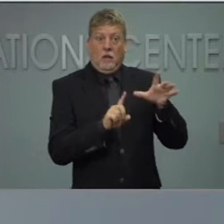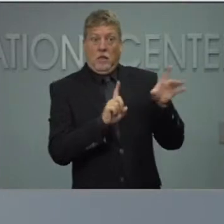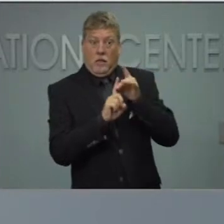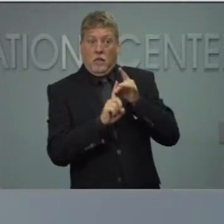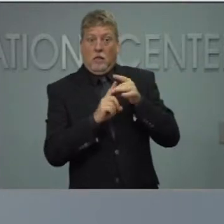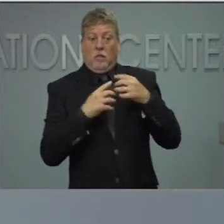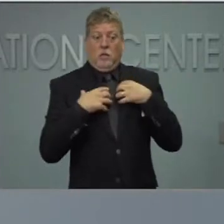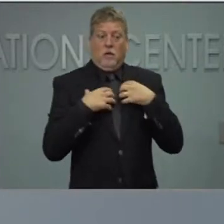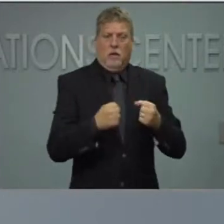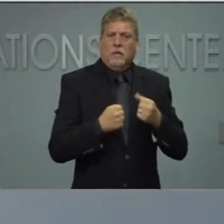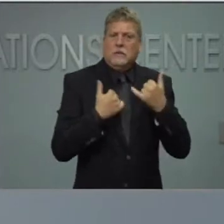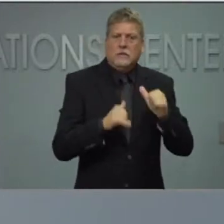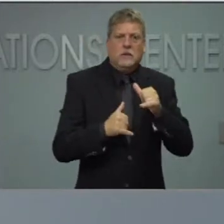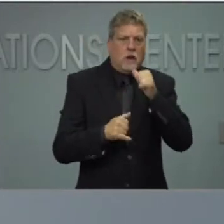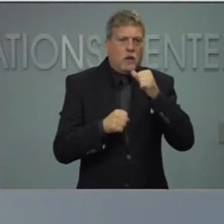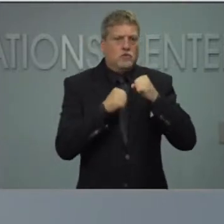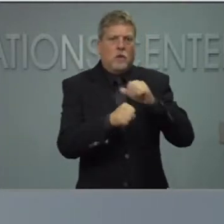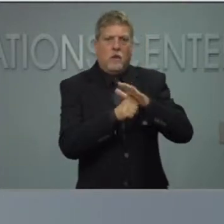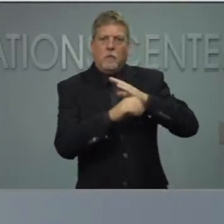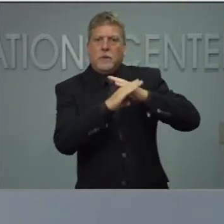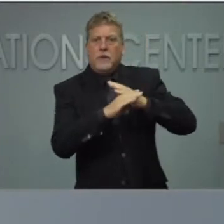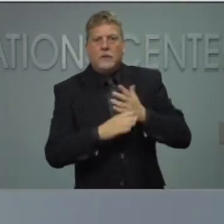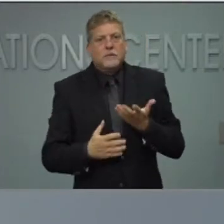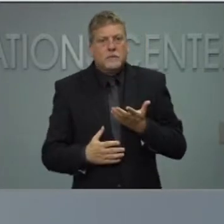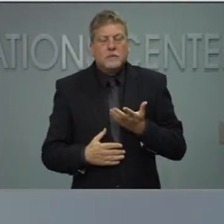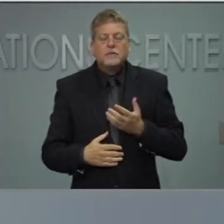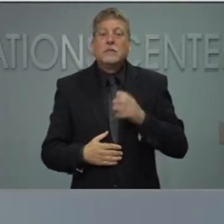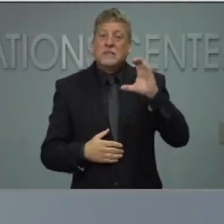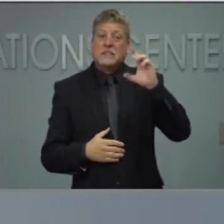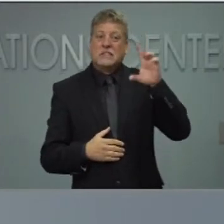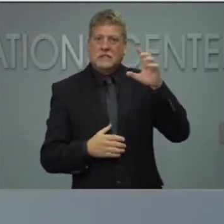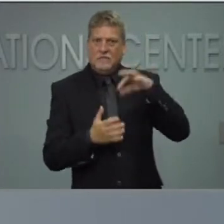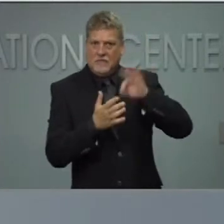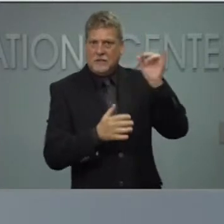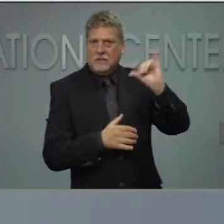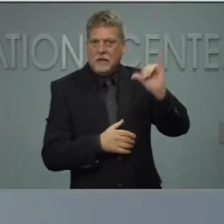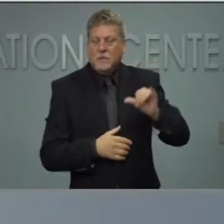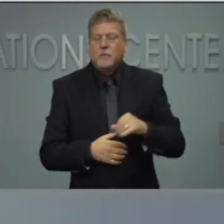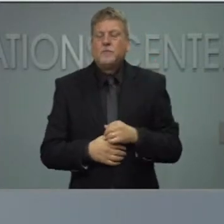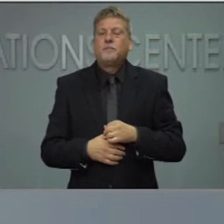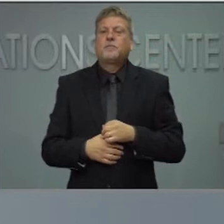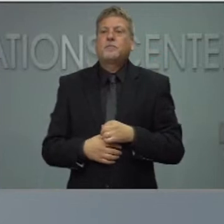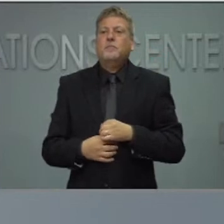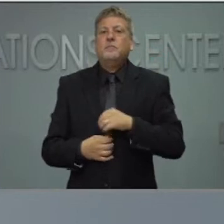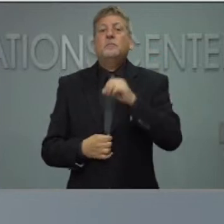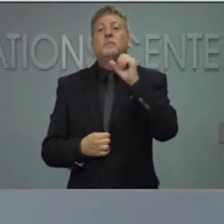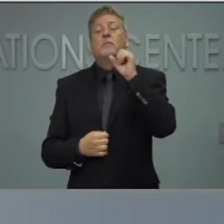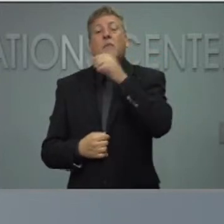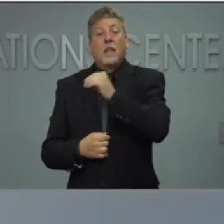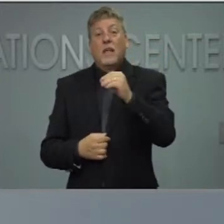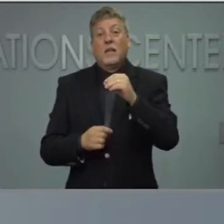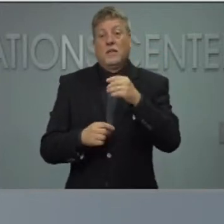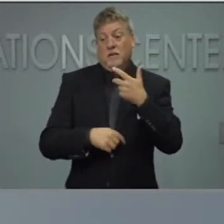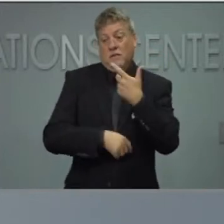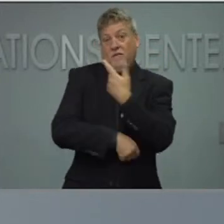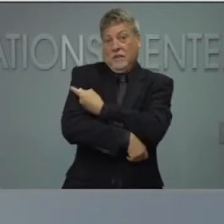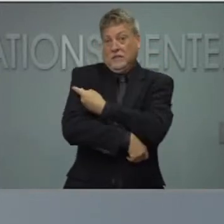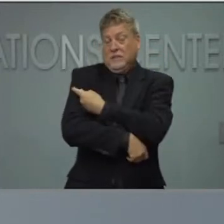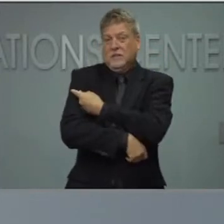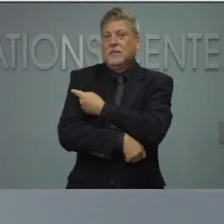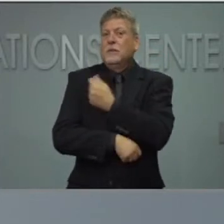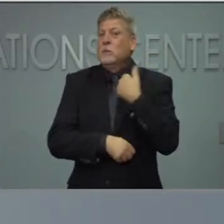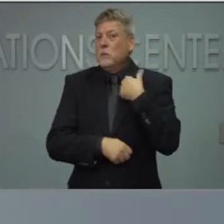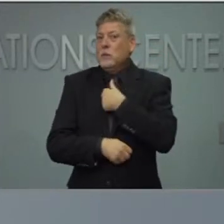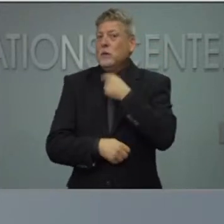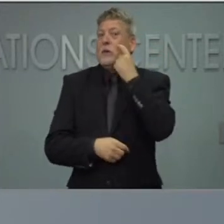is even when you have a vaccine, while it is still protecting you against severe disease and death, we are starting